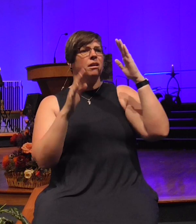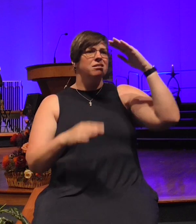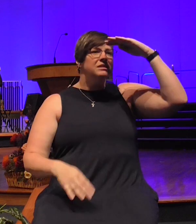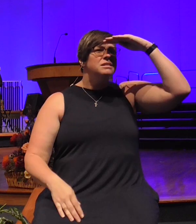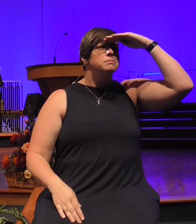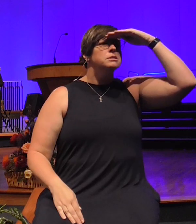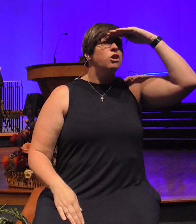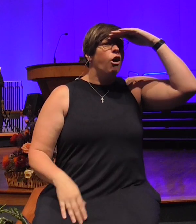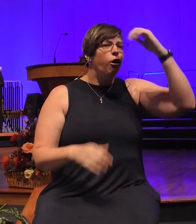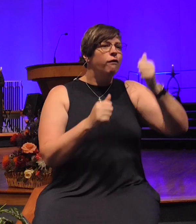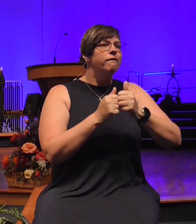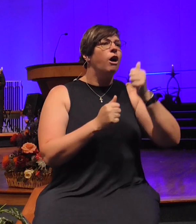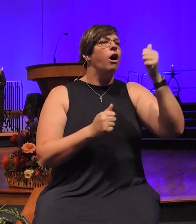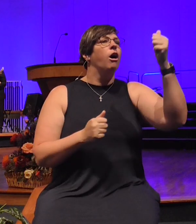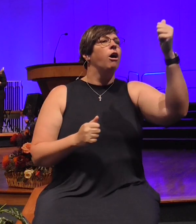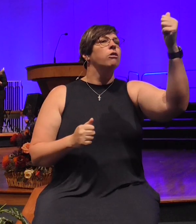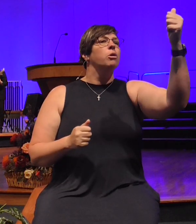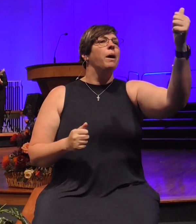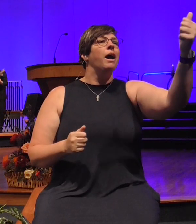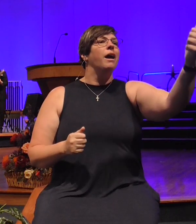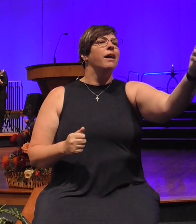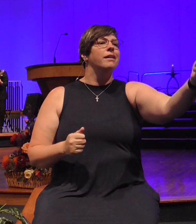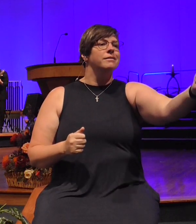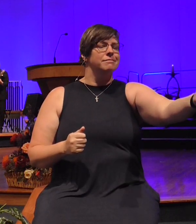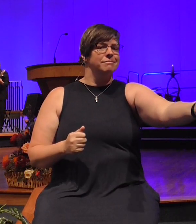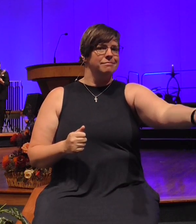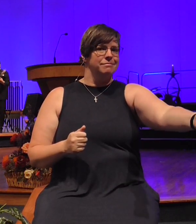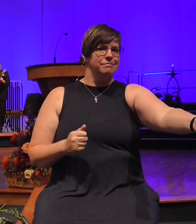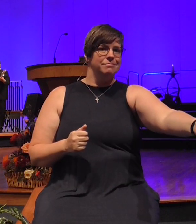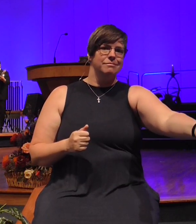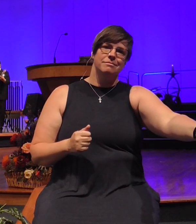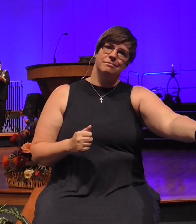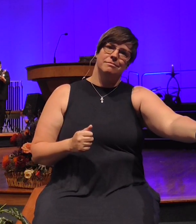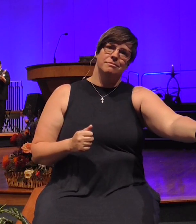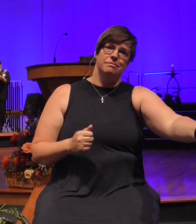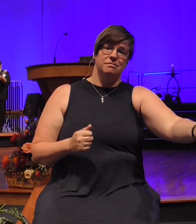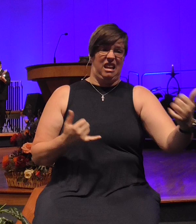all my troubles seem so far away.